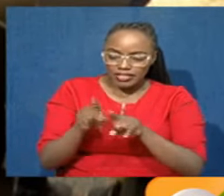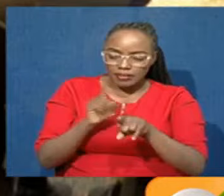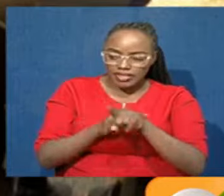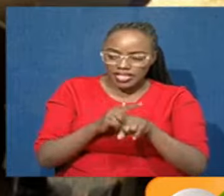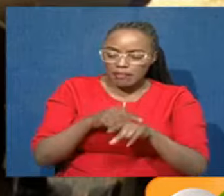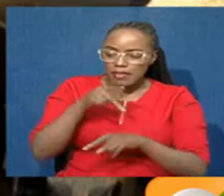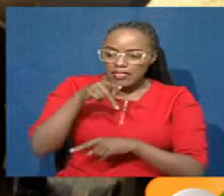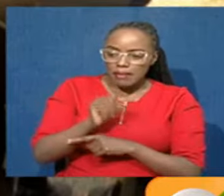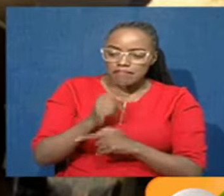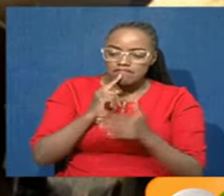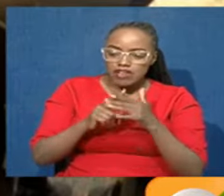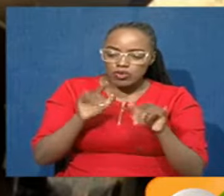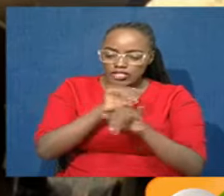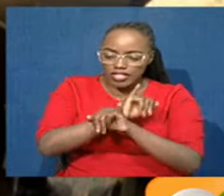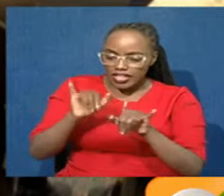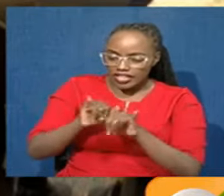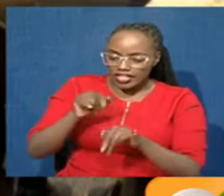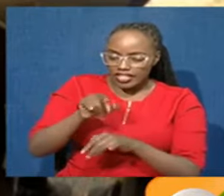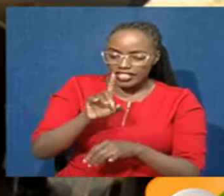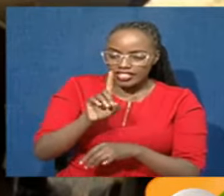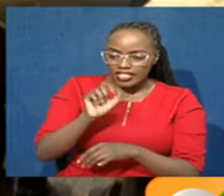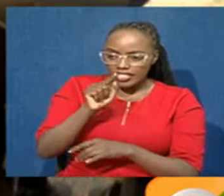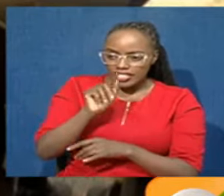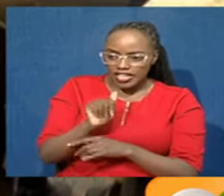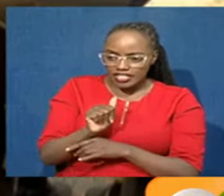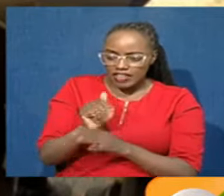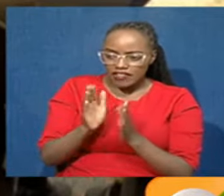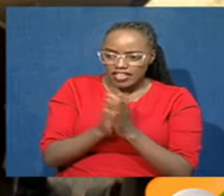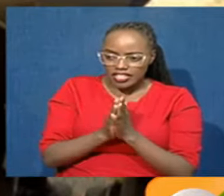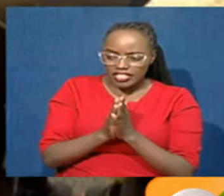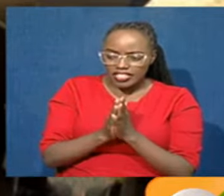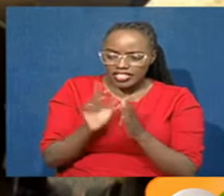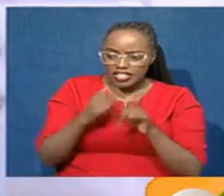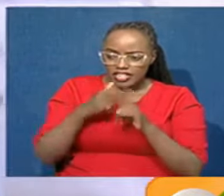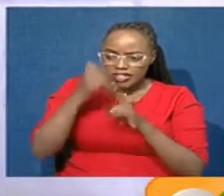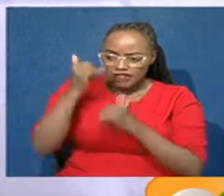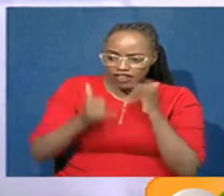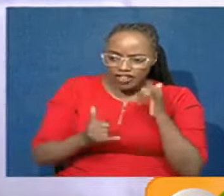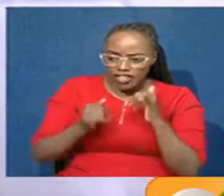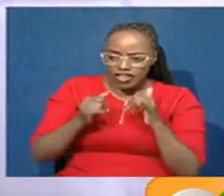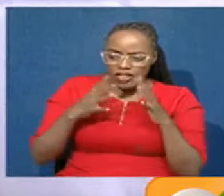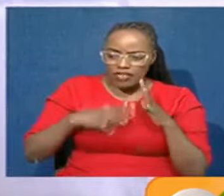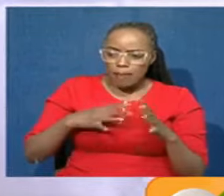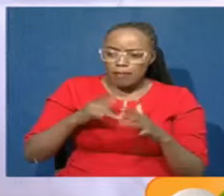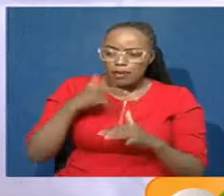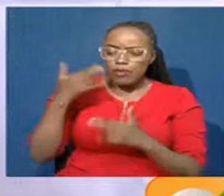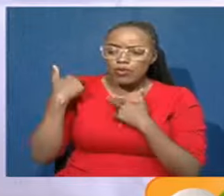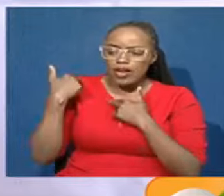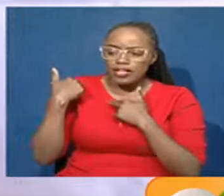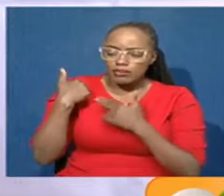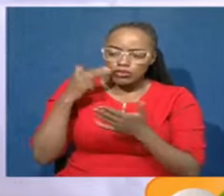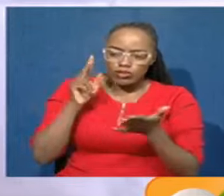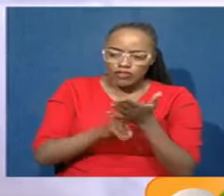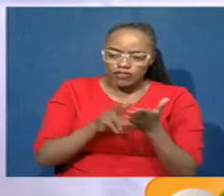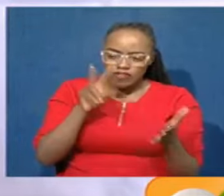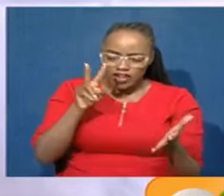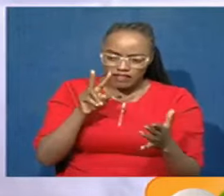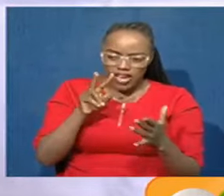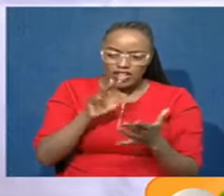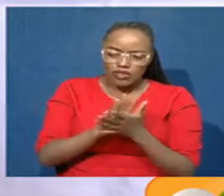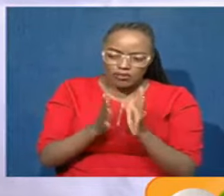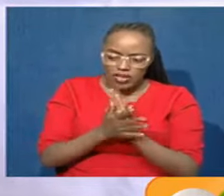has said, there was a cleanup on that data. And eventually, those who were verified as being members